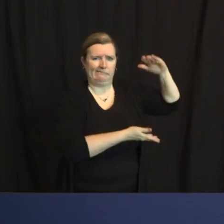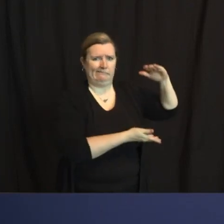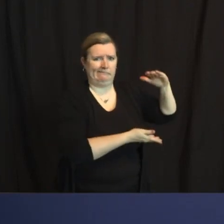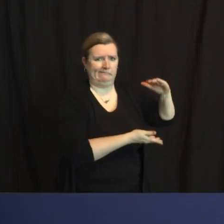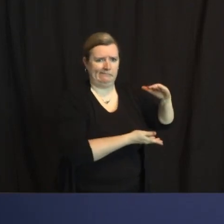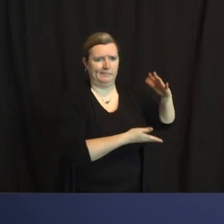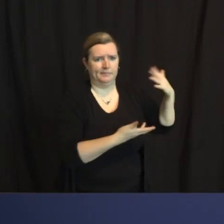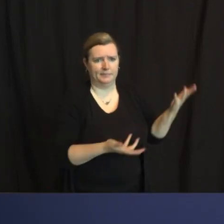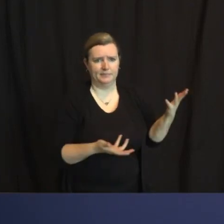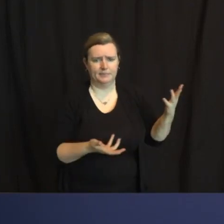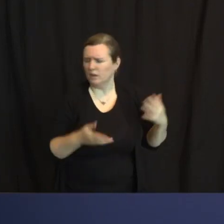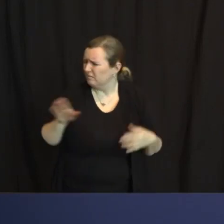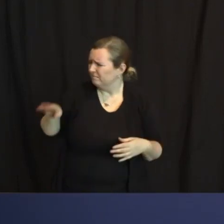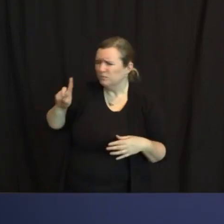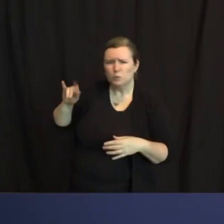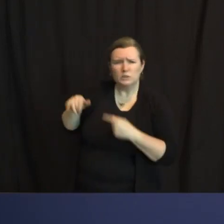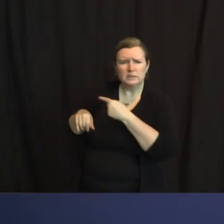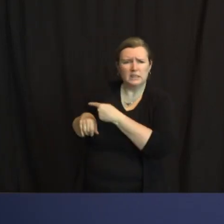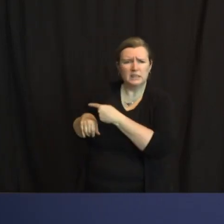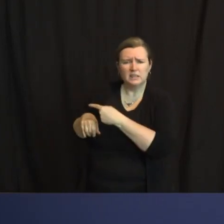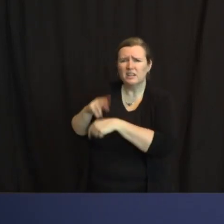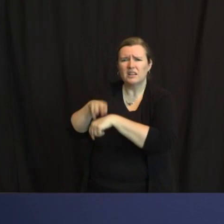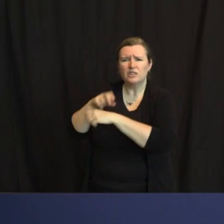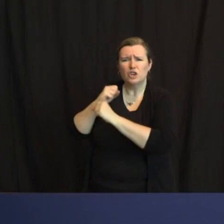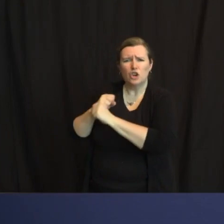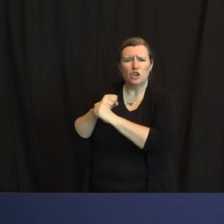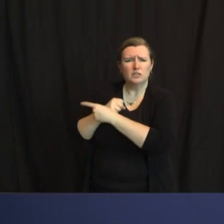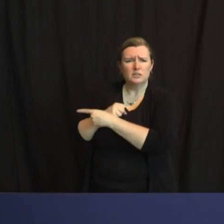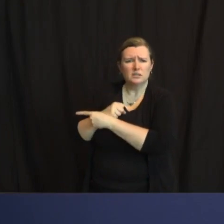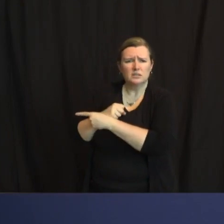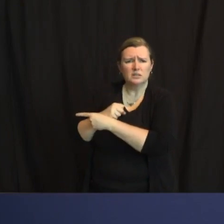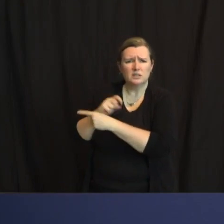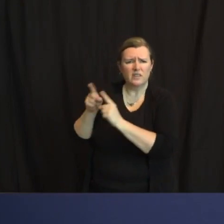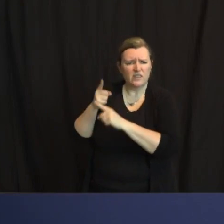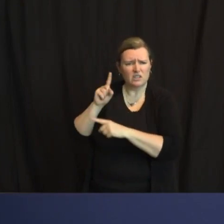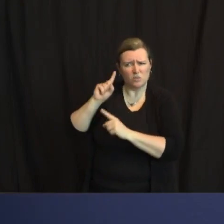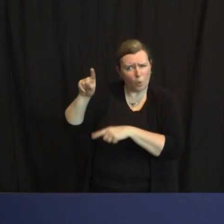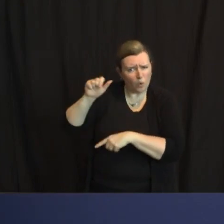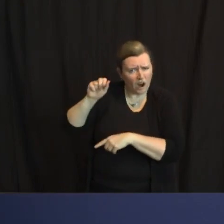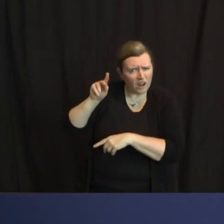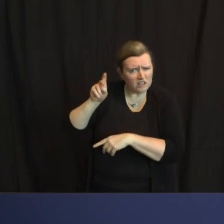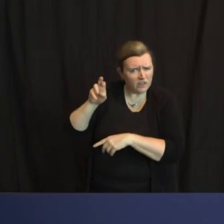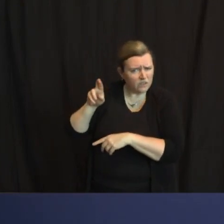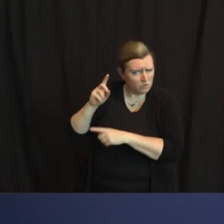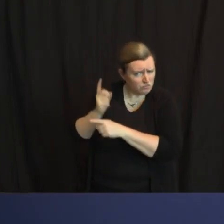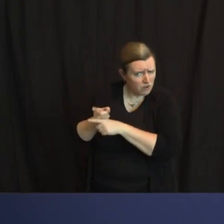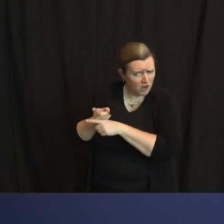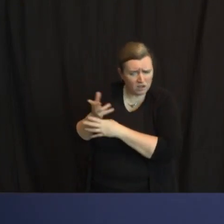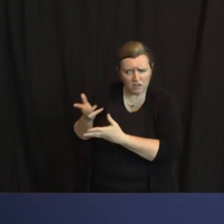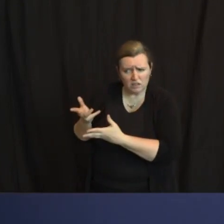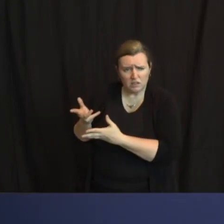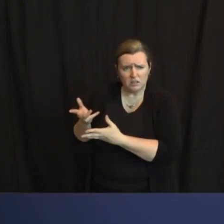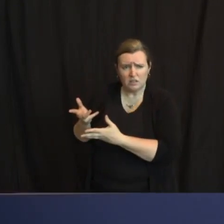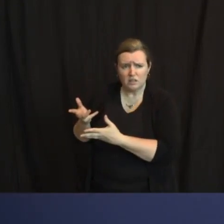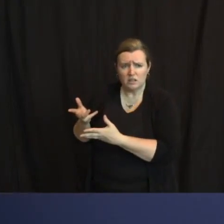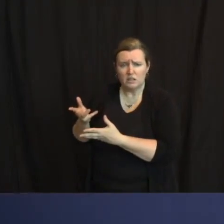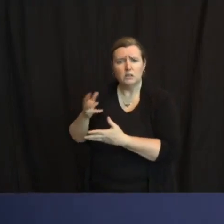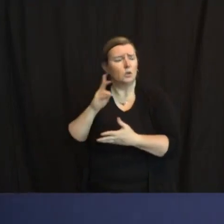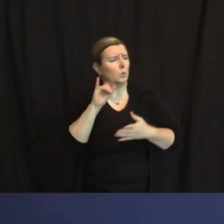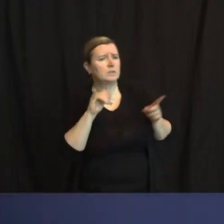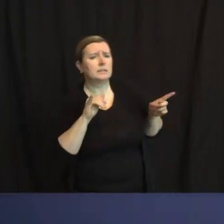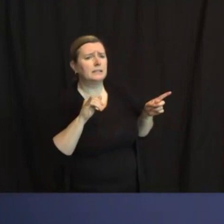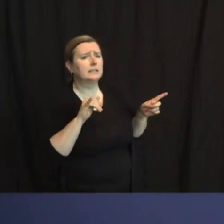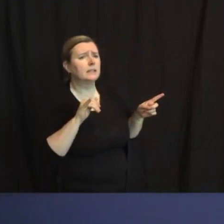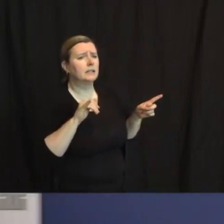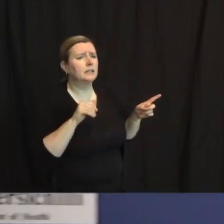to go across the entire system as you assess the need. Is that? Yeah, we're working on where else they will